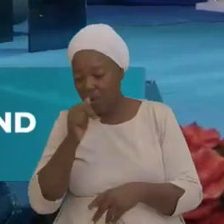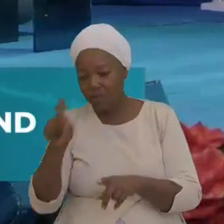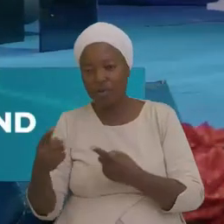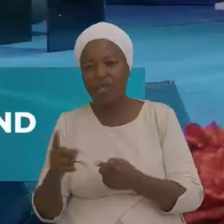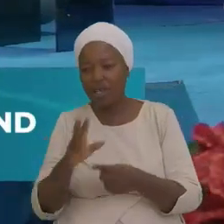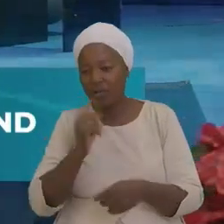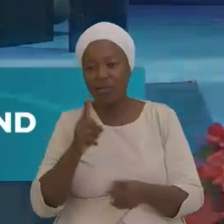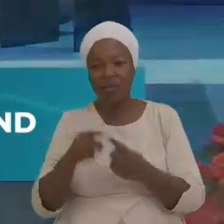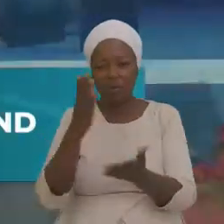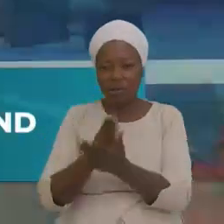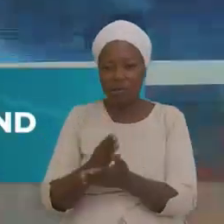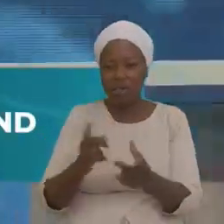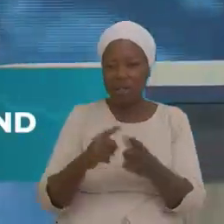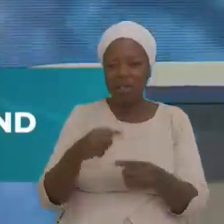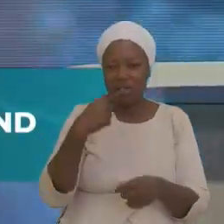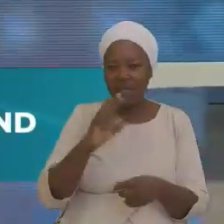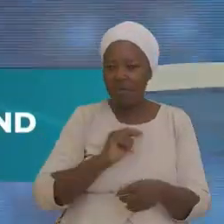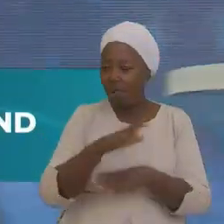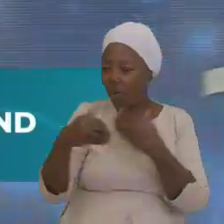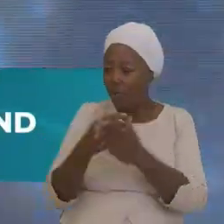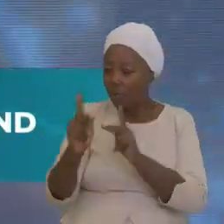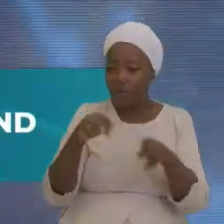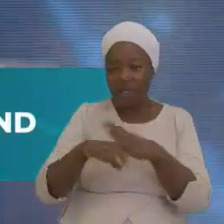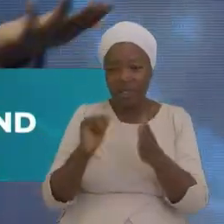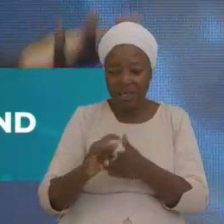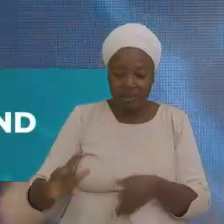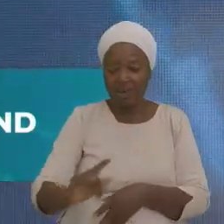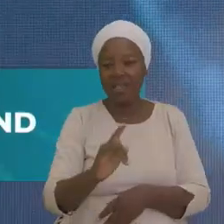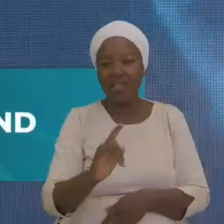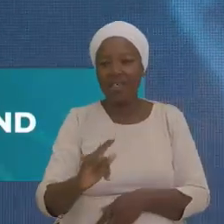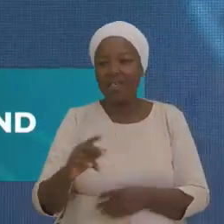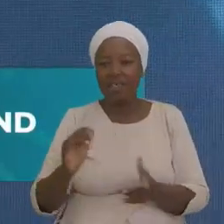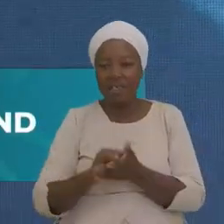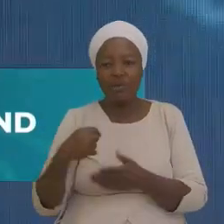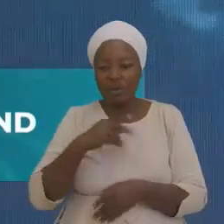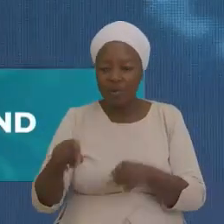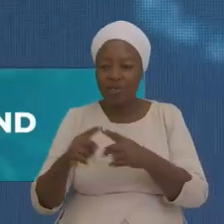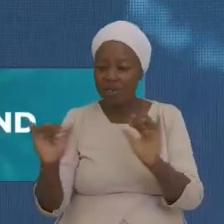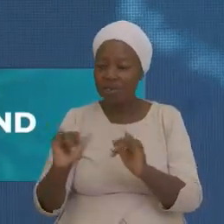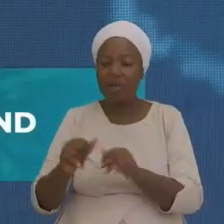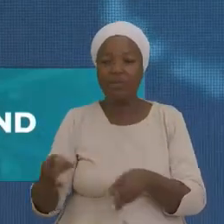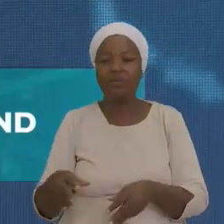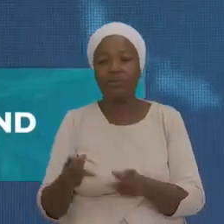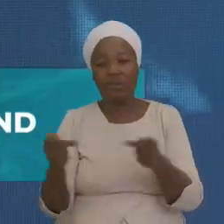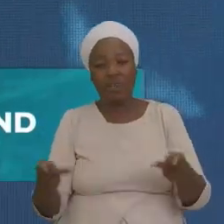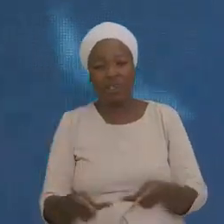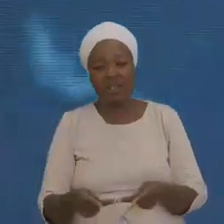And then they tell us all the people in that place, in that plane, were going to the same place.